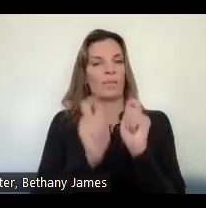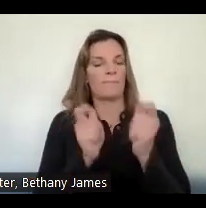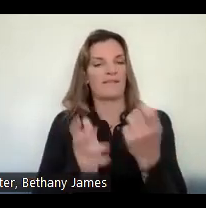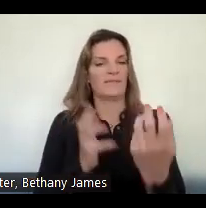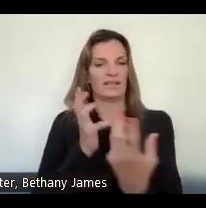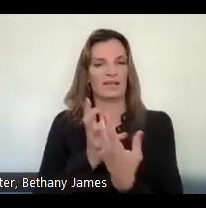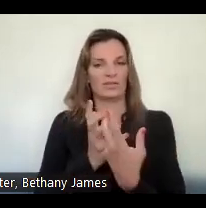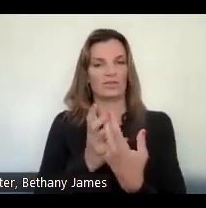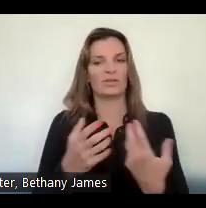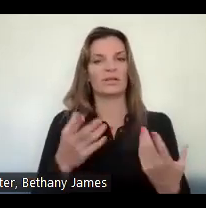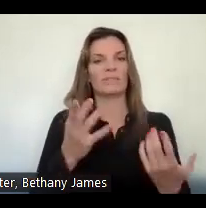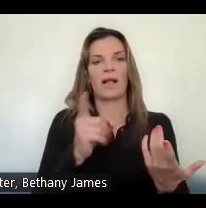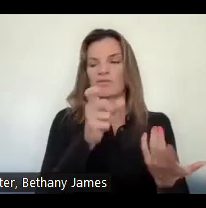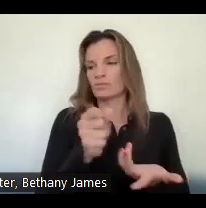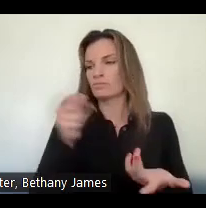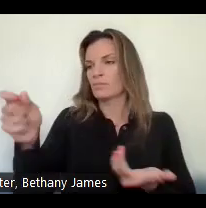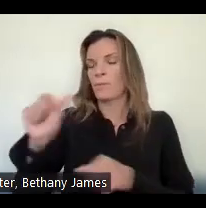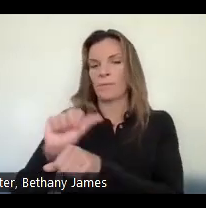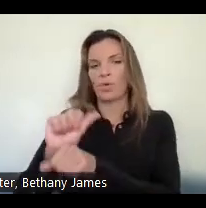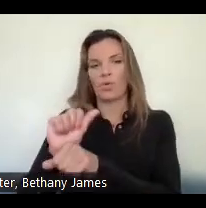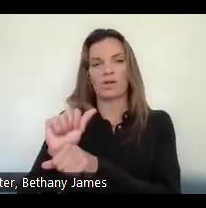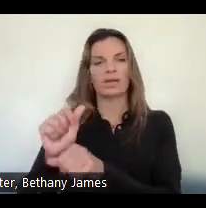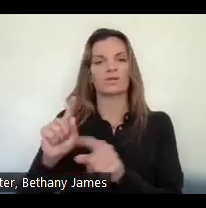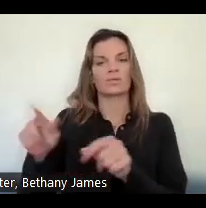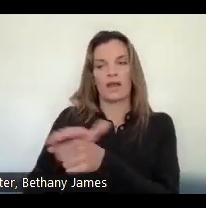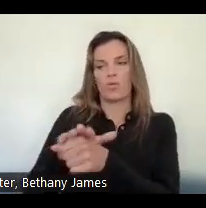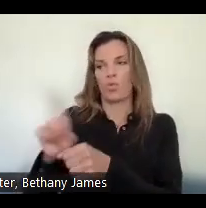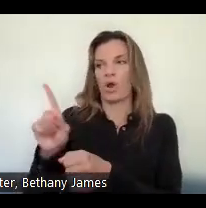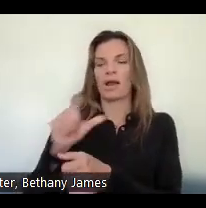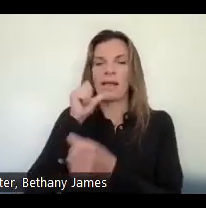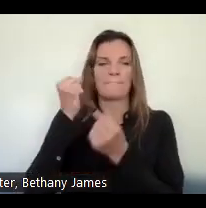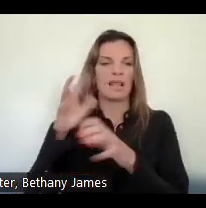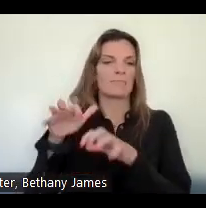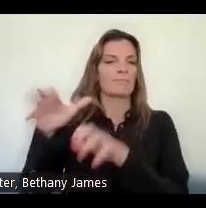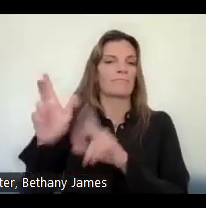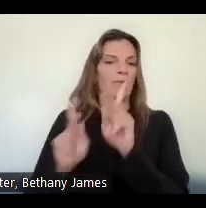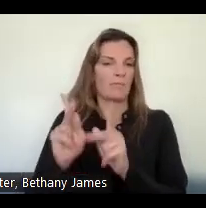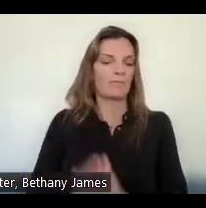and relocate an employee to a low traffic area or again, a more private area.